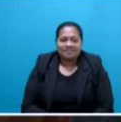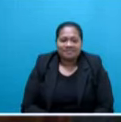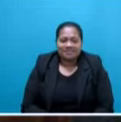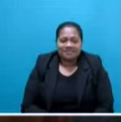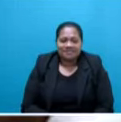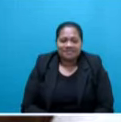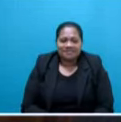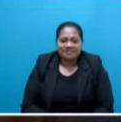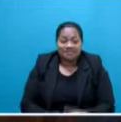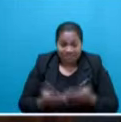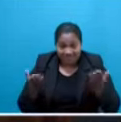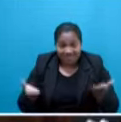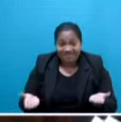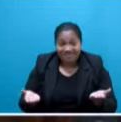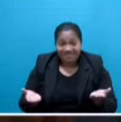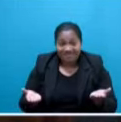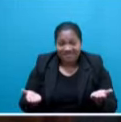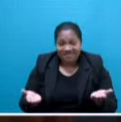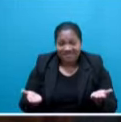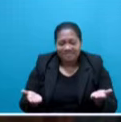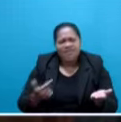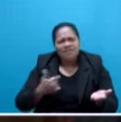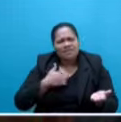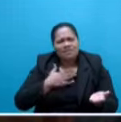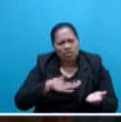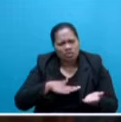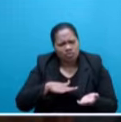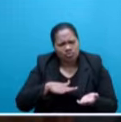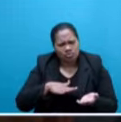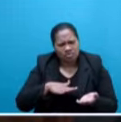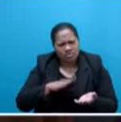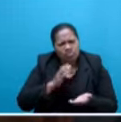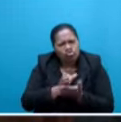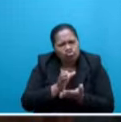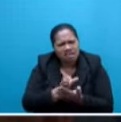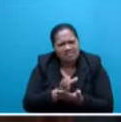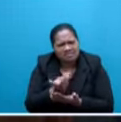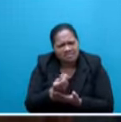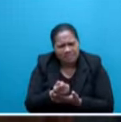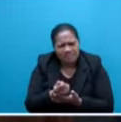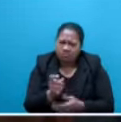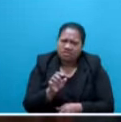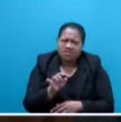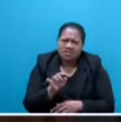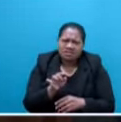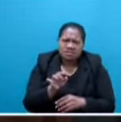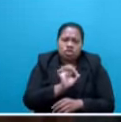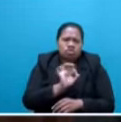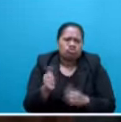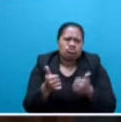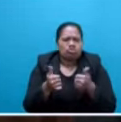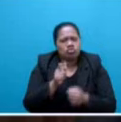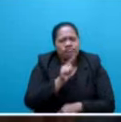my deliberation, I'd just like to correct something here. That it's not good to point finger at the